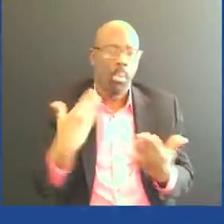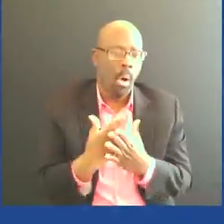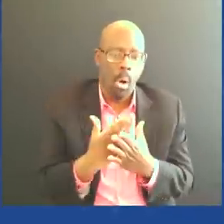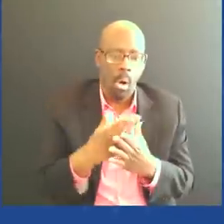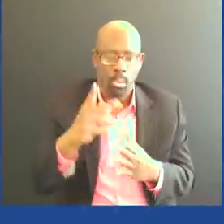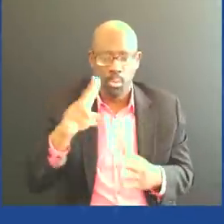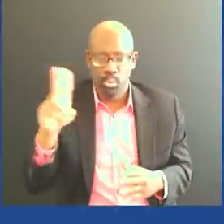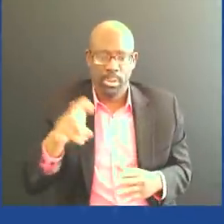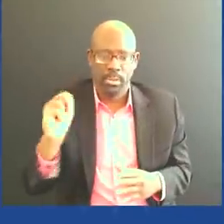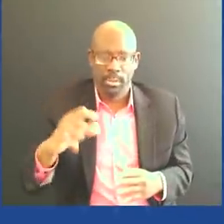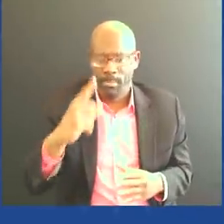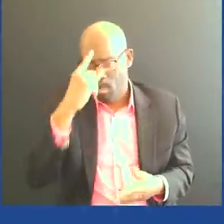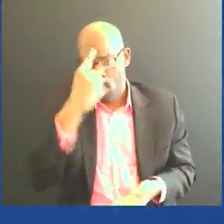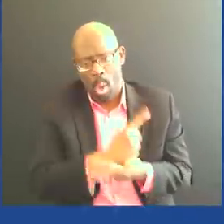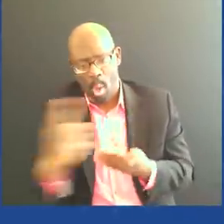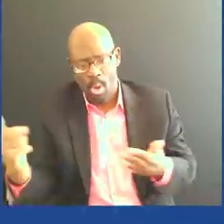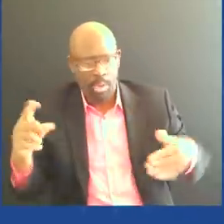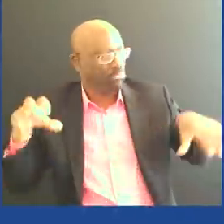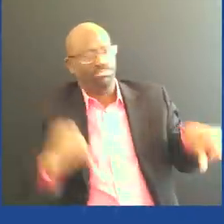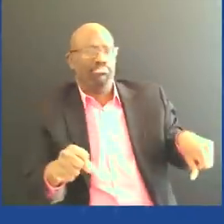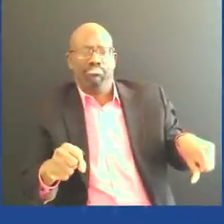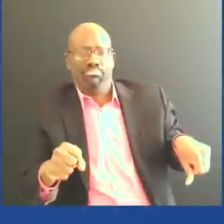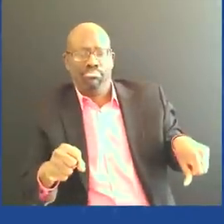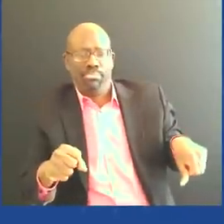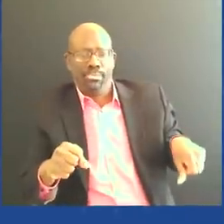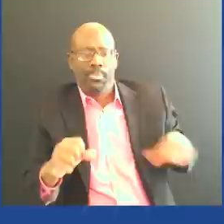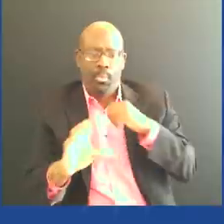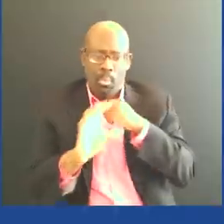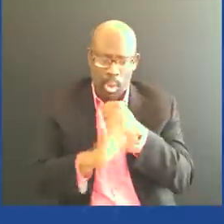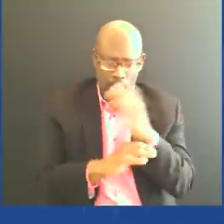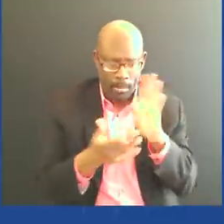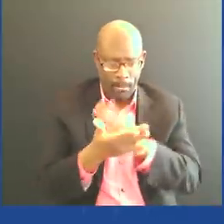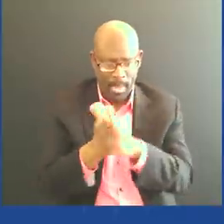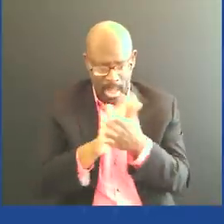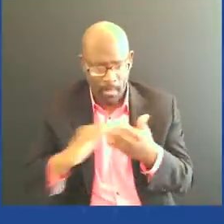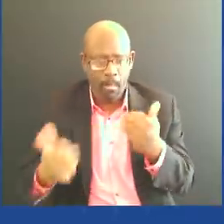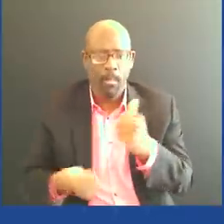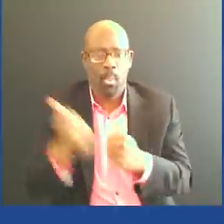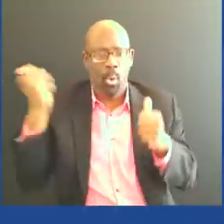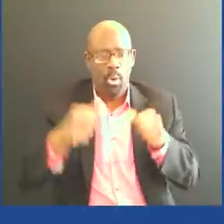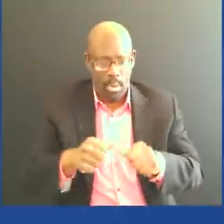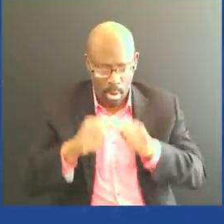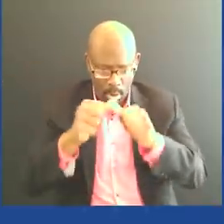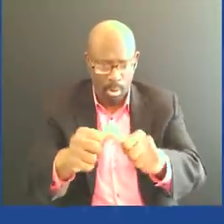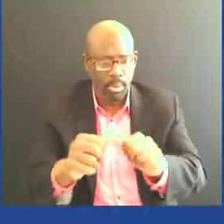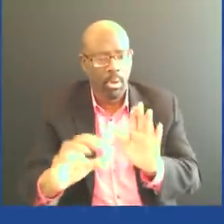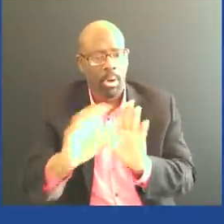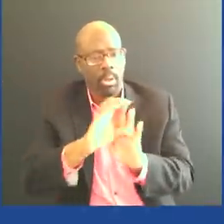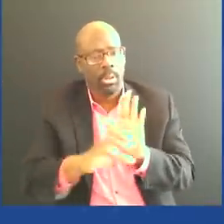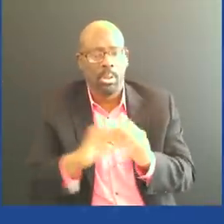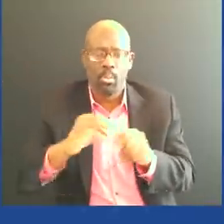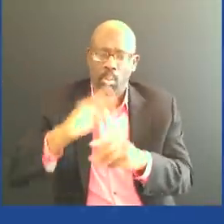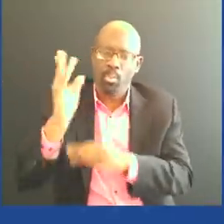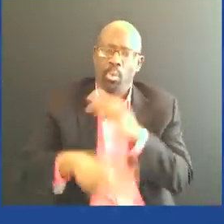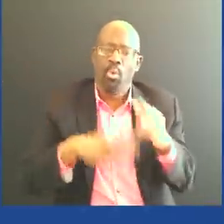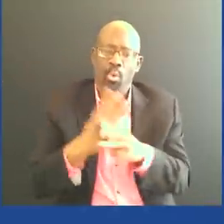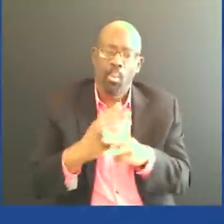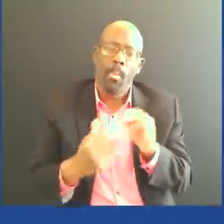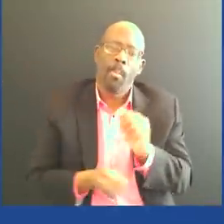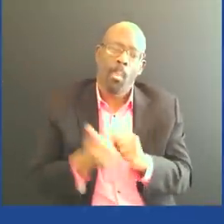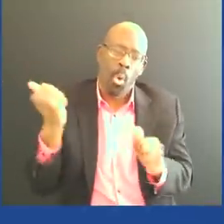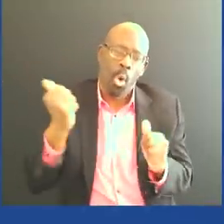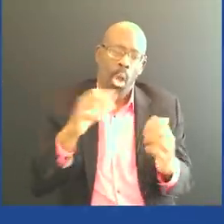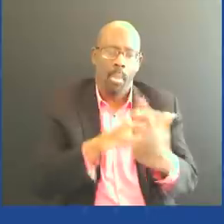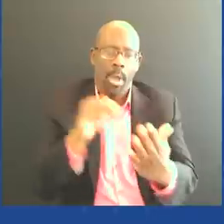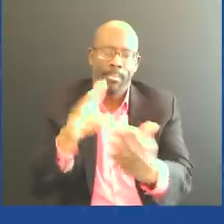Constitution would become the most enduring constitution in the history of the world, and by far the most replicated. None of us are perfect, and